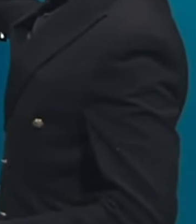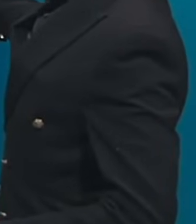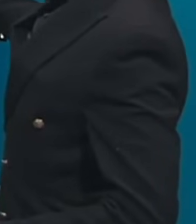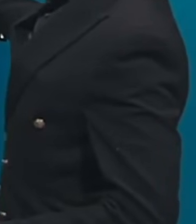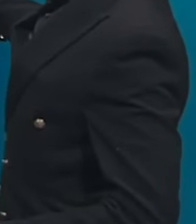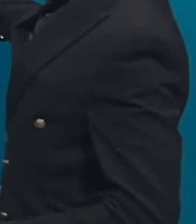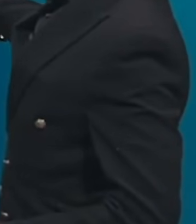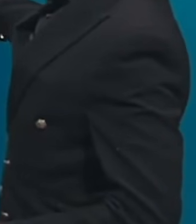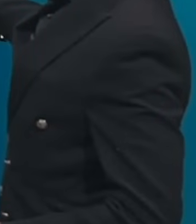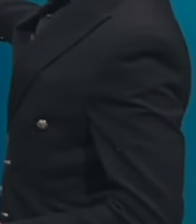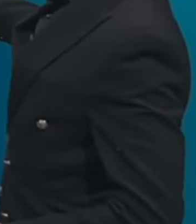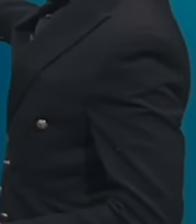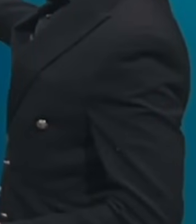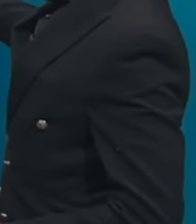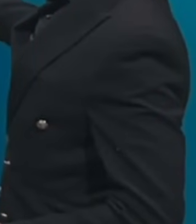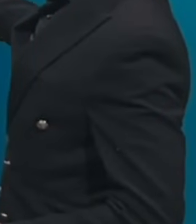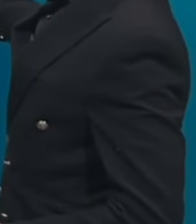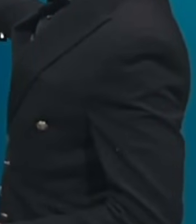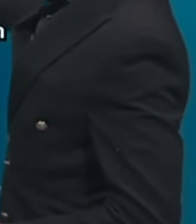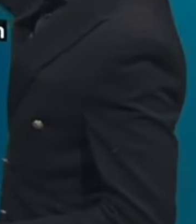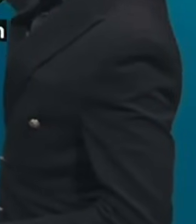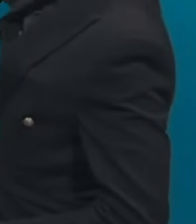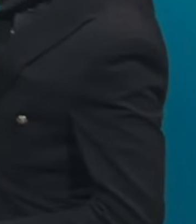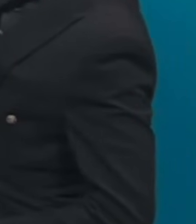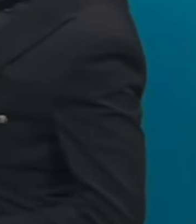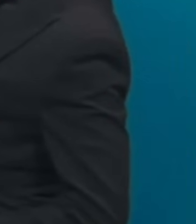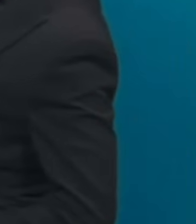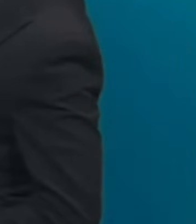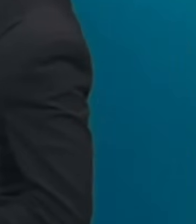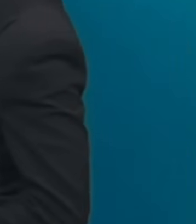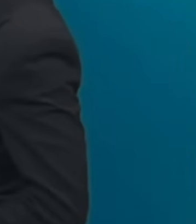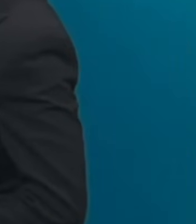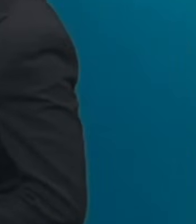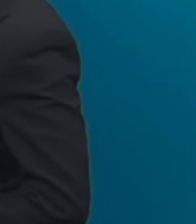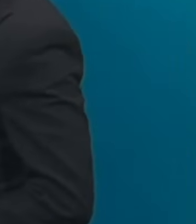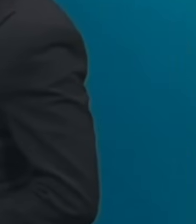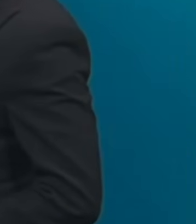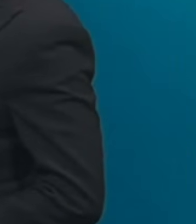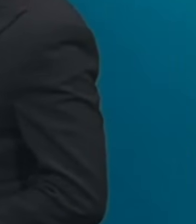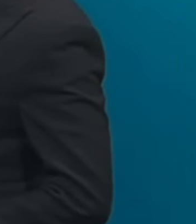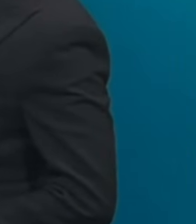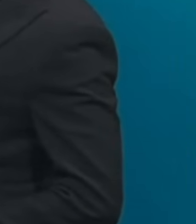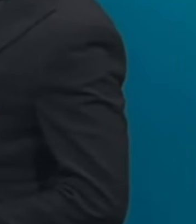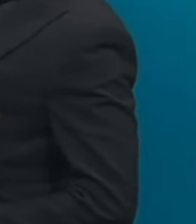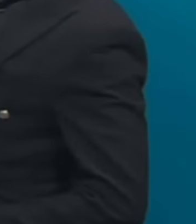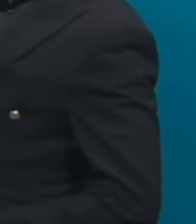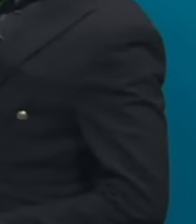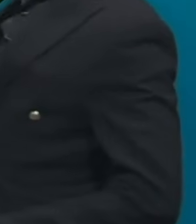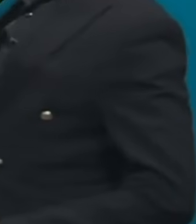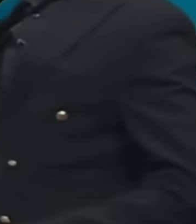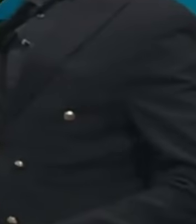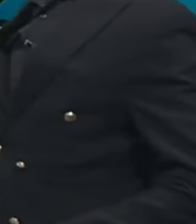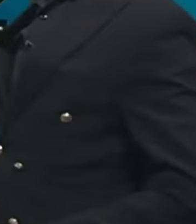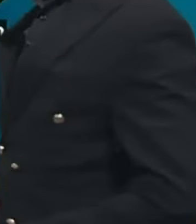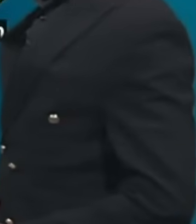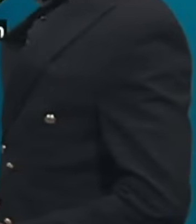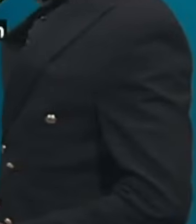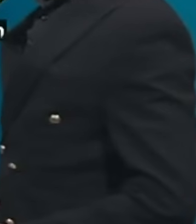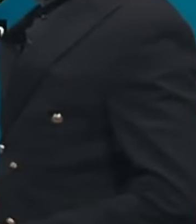wena o le go ka mono provinceng ya Gauteng dikarolo tša province ya Mpumalanga province ya Limpopo re lebeletse dikgonagalo tša phišo yeo e tseneletšago le gona ka kwa go la Freestata le